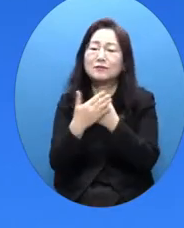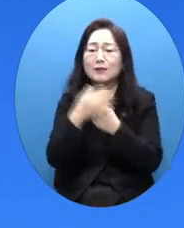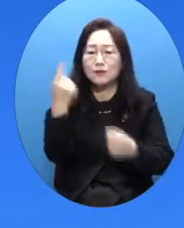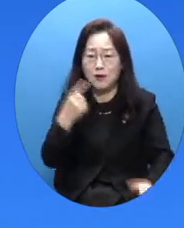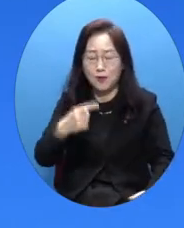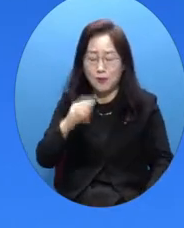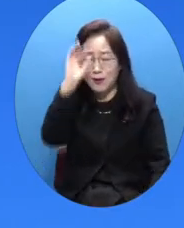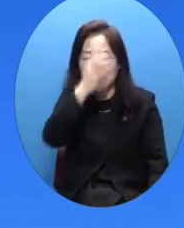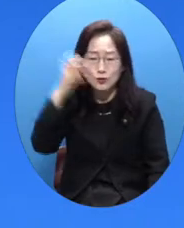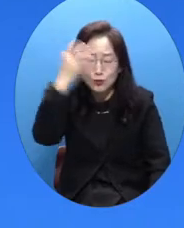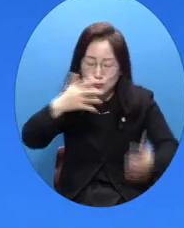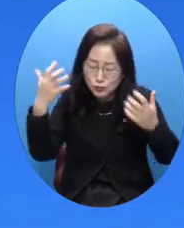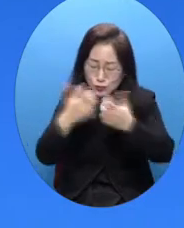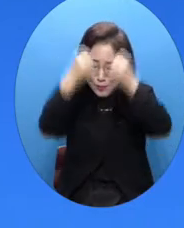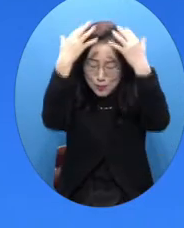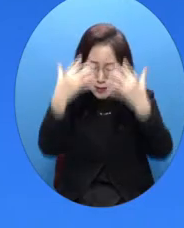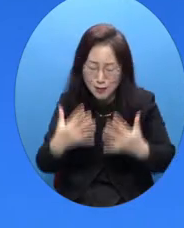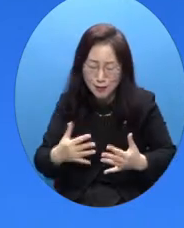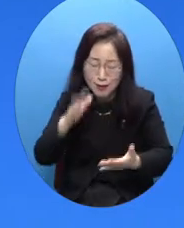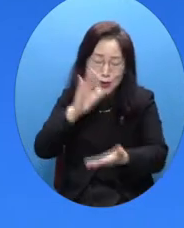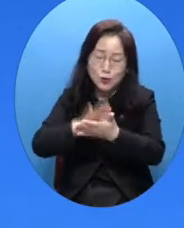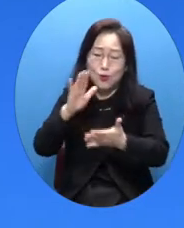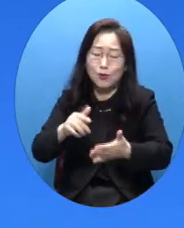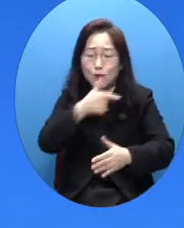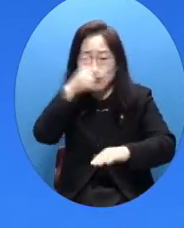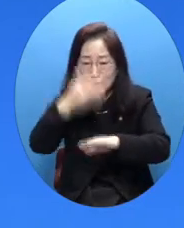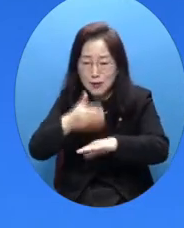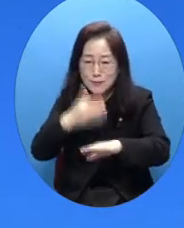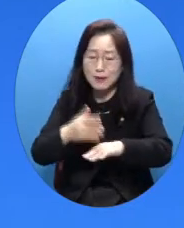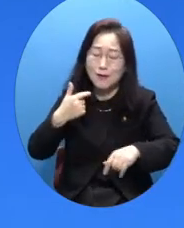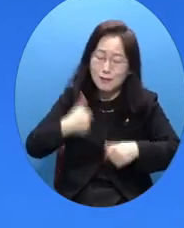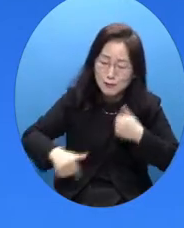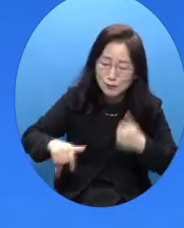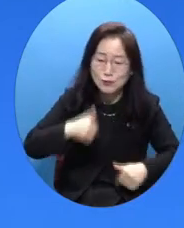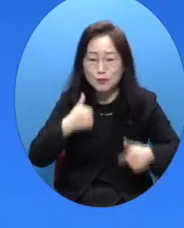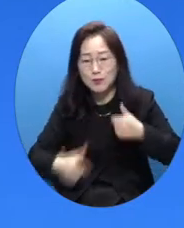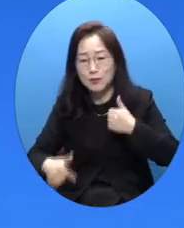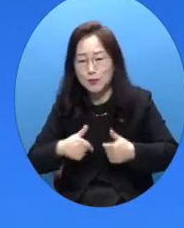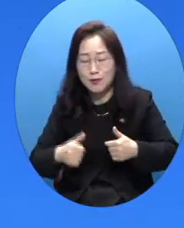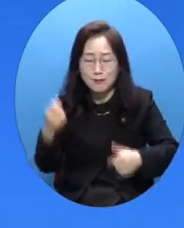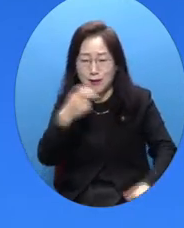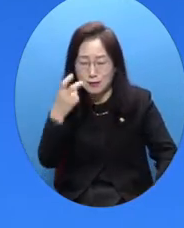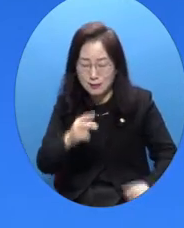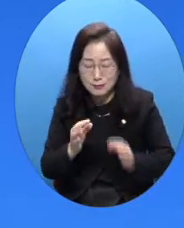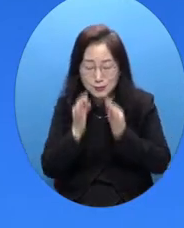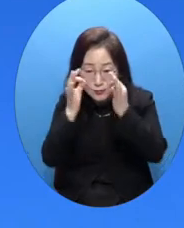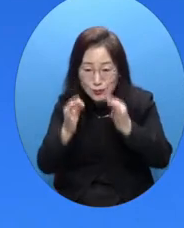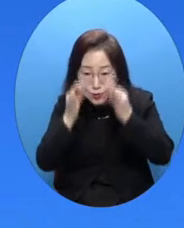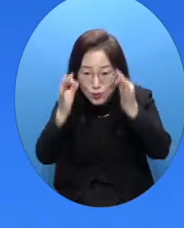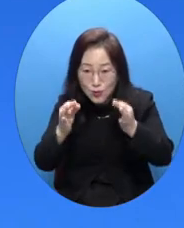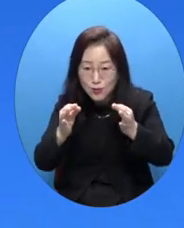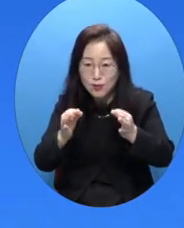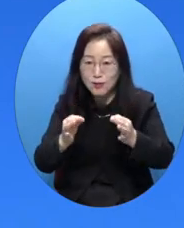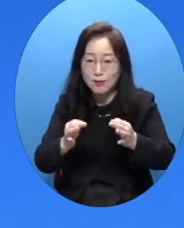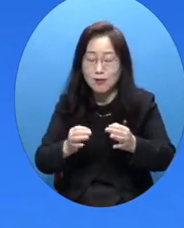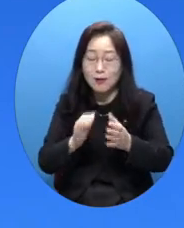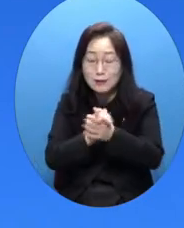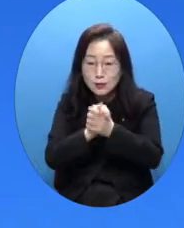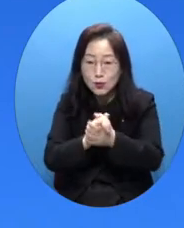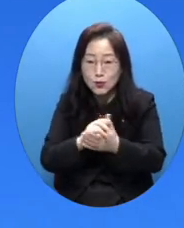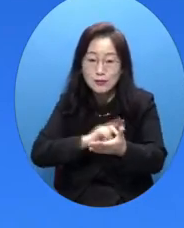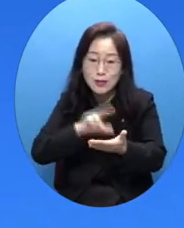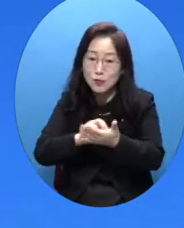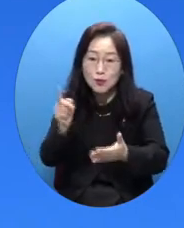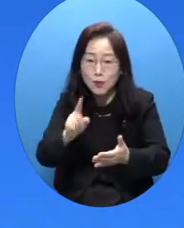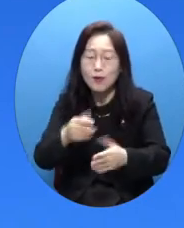and he was a Felder with the holy spirit of God he's the body felt hot again and again